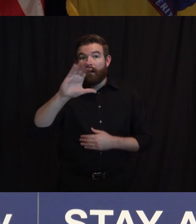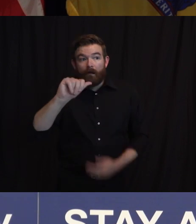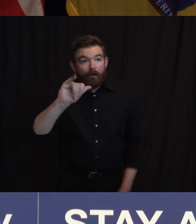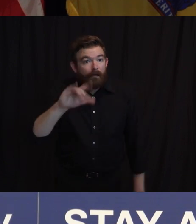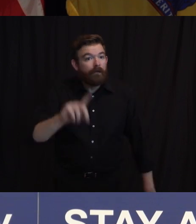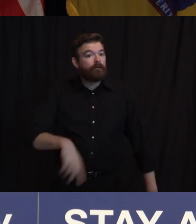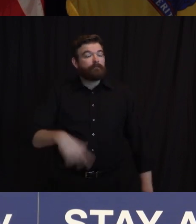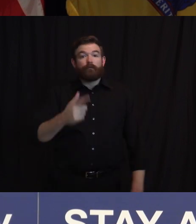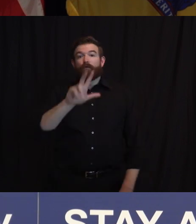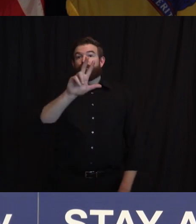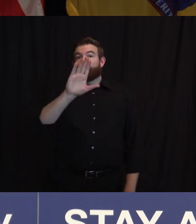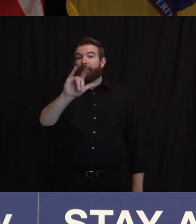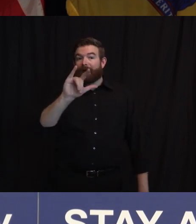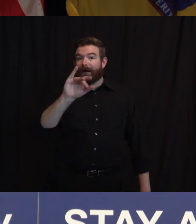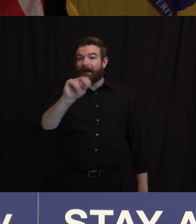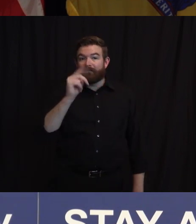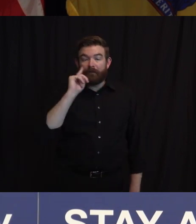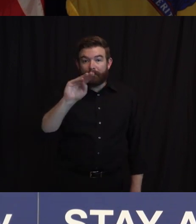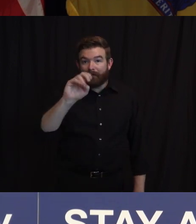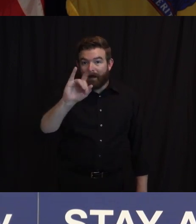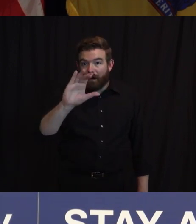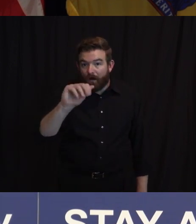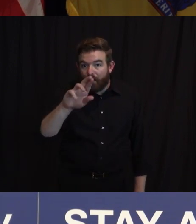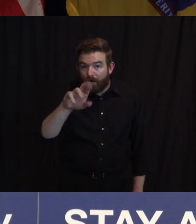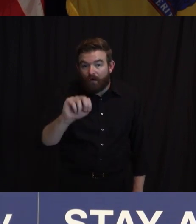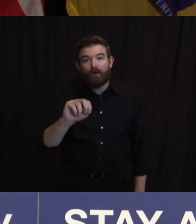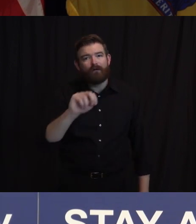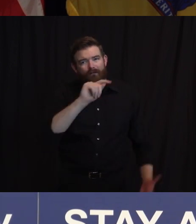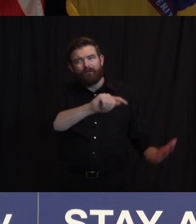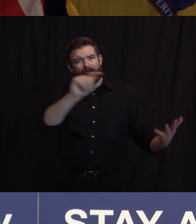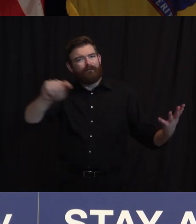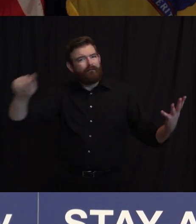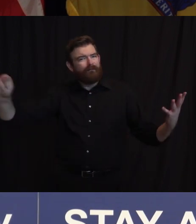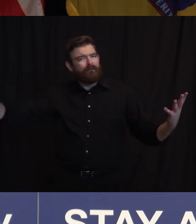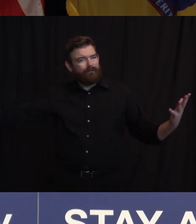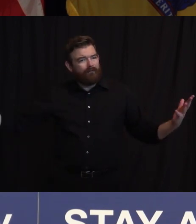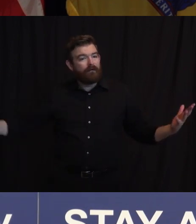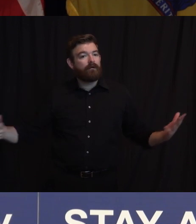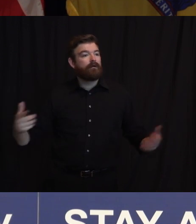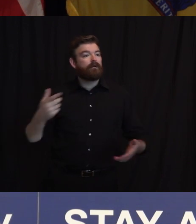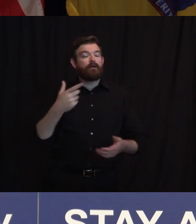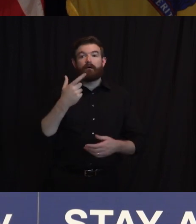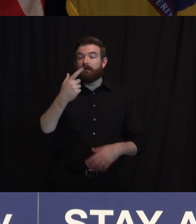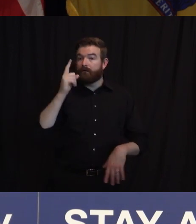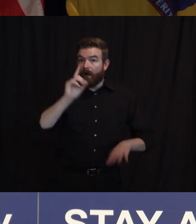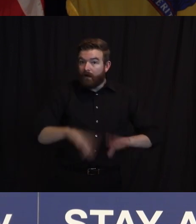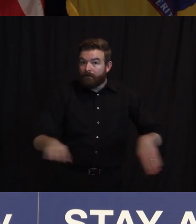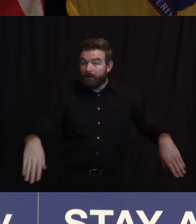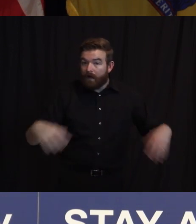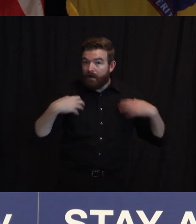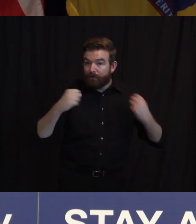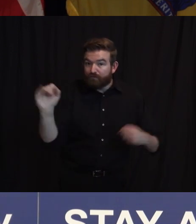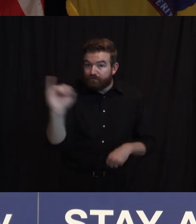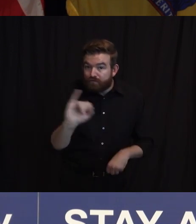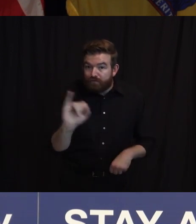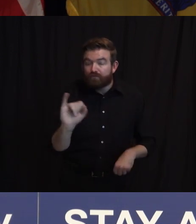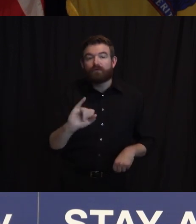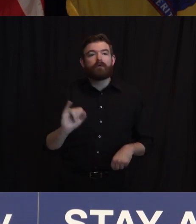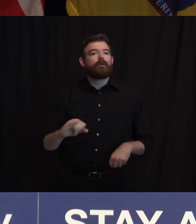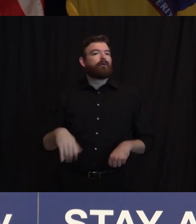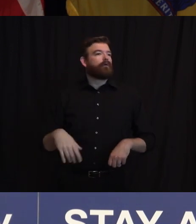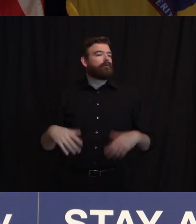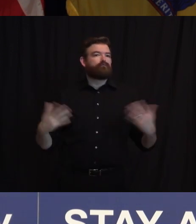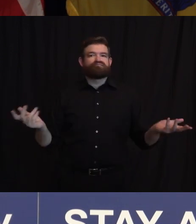over $400,000 for children's health insurance, nearly $80 million for community health care centers, and over